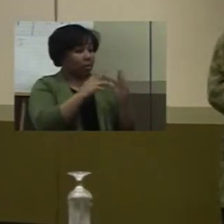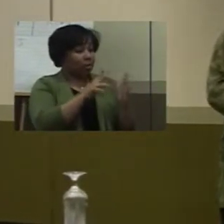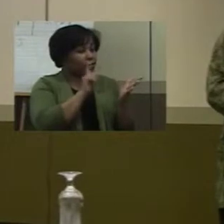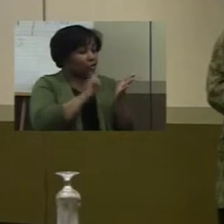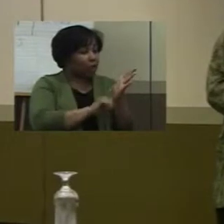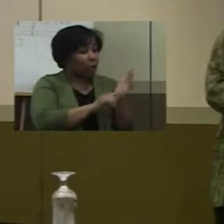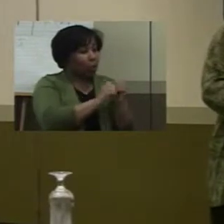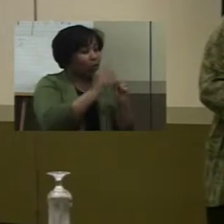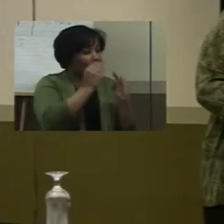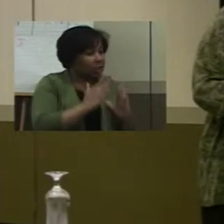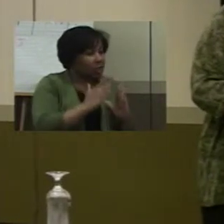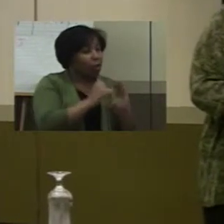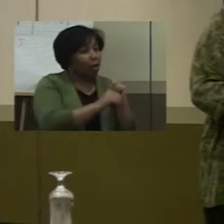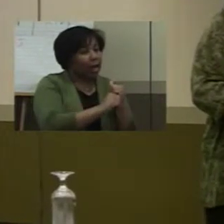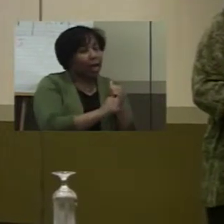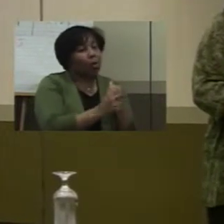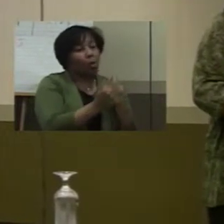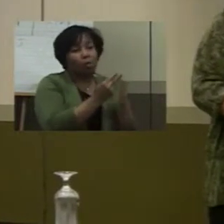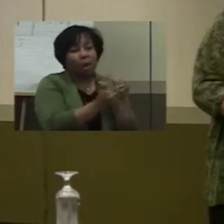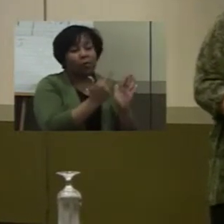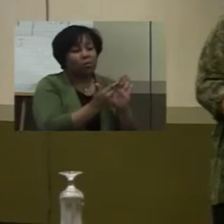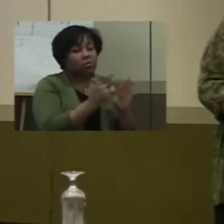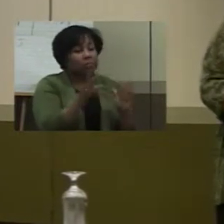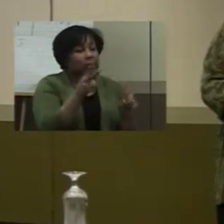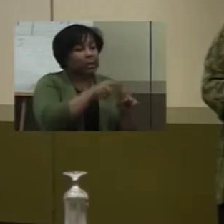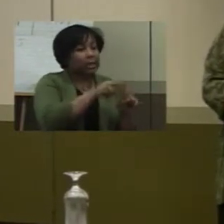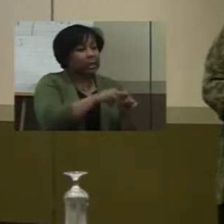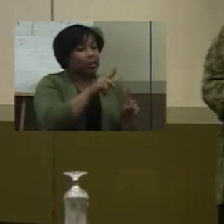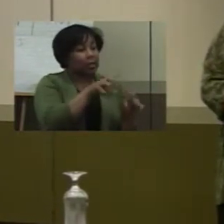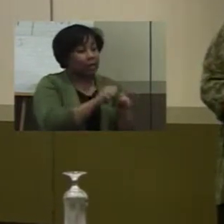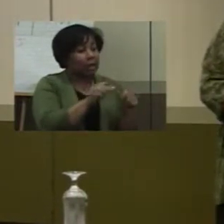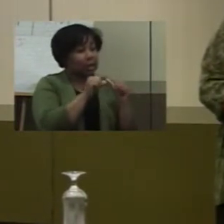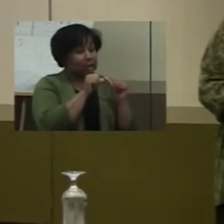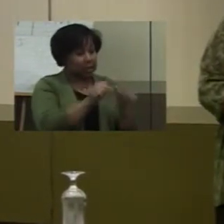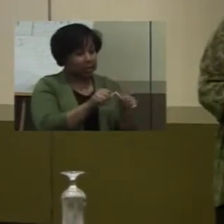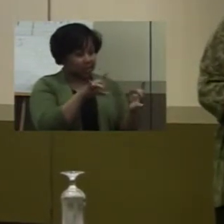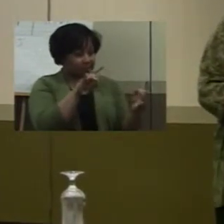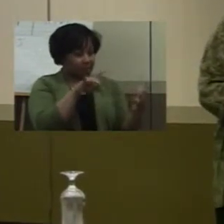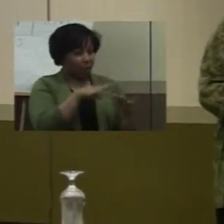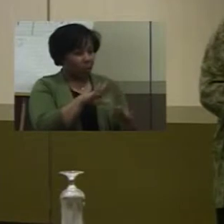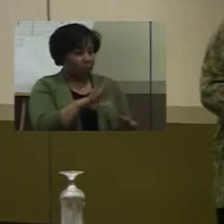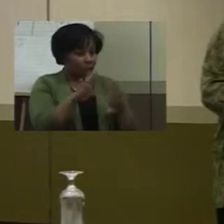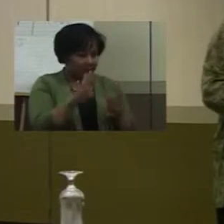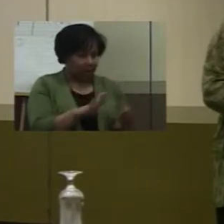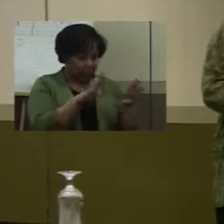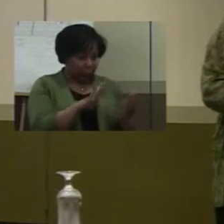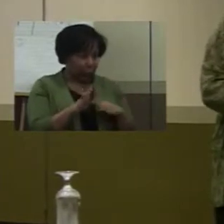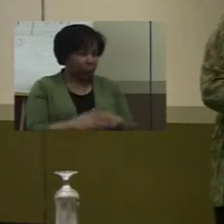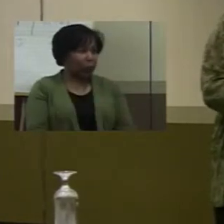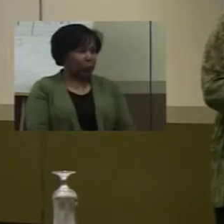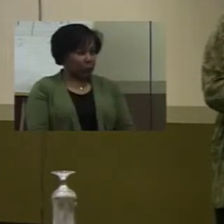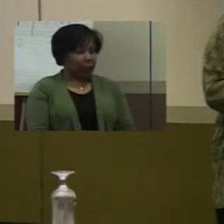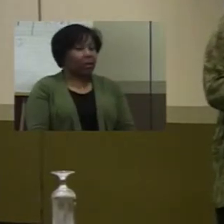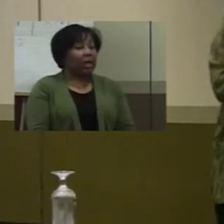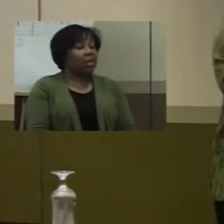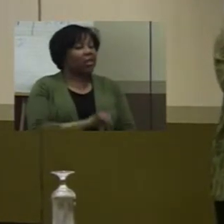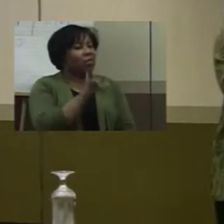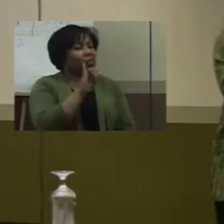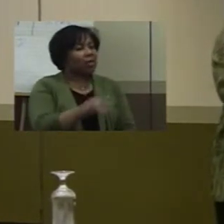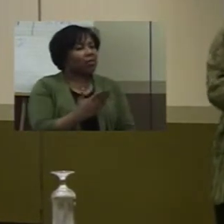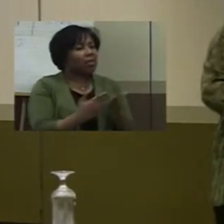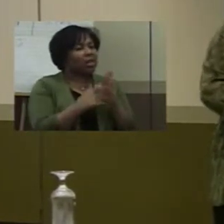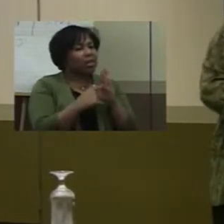is designated as their check-in person. They're getting that consistent, regular feedback on their behavior. Okay? So